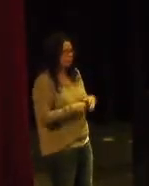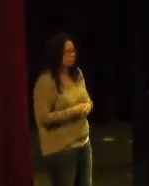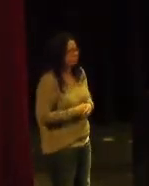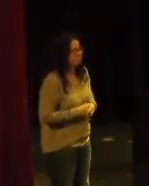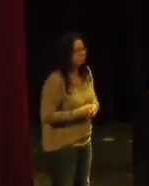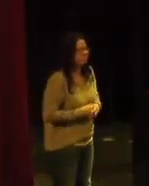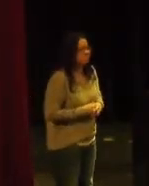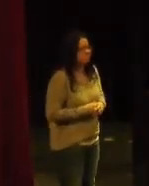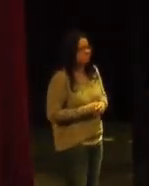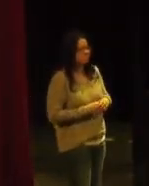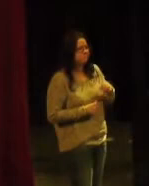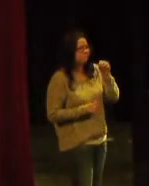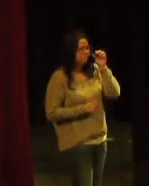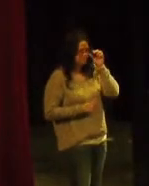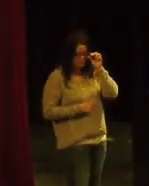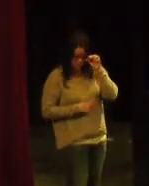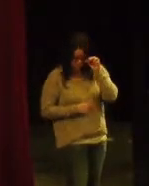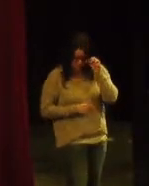of this